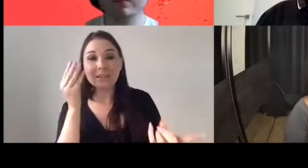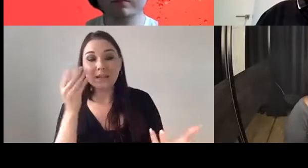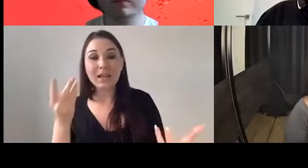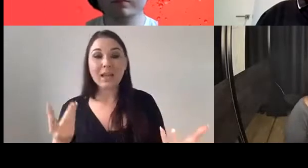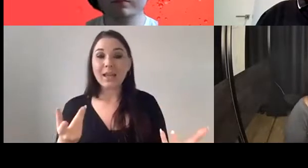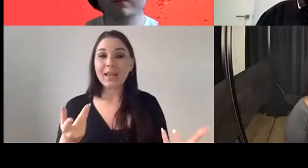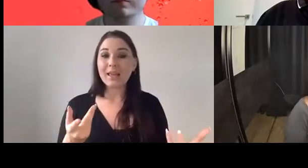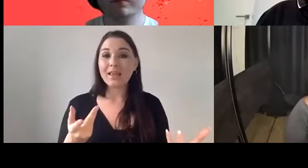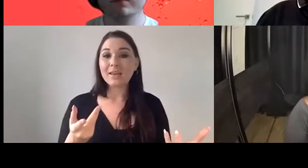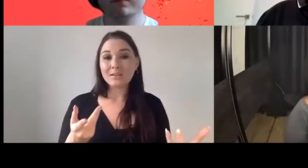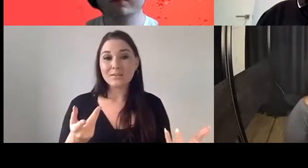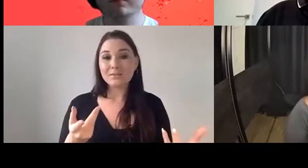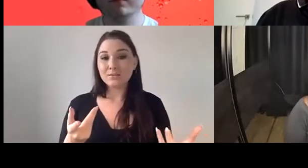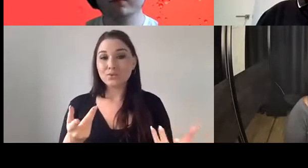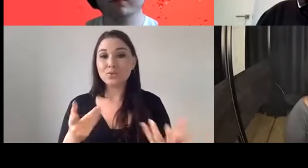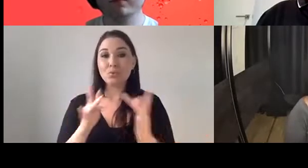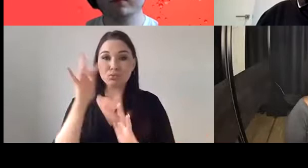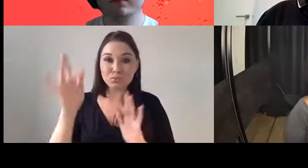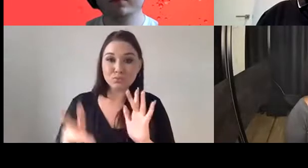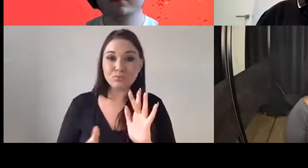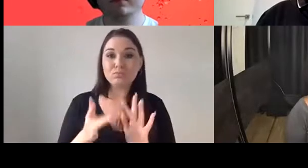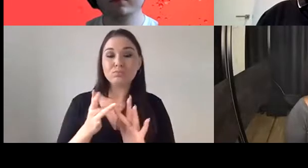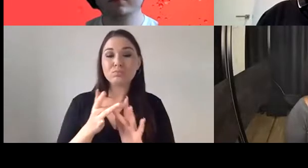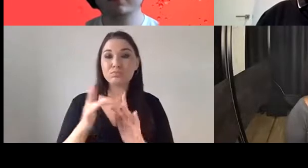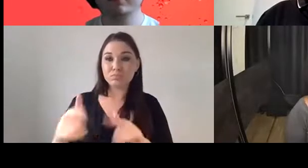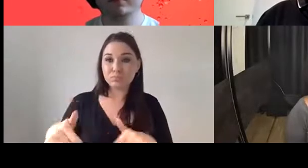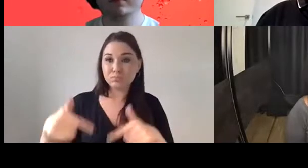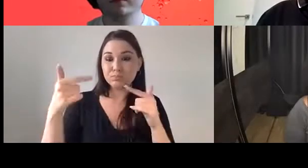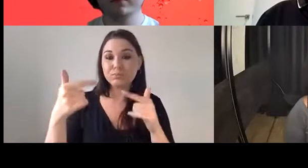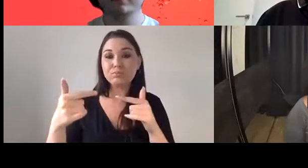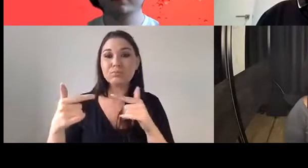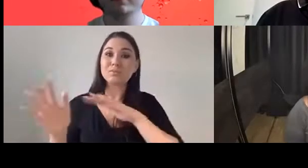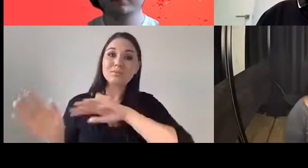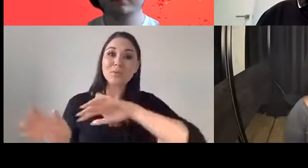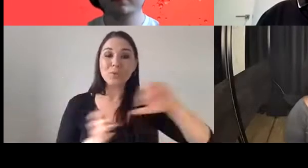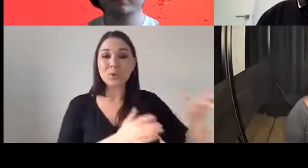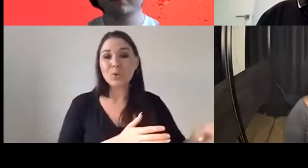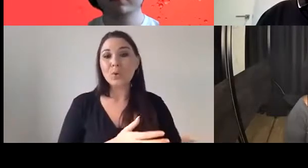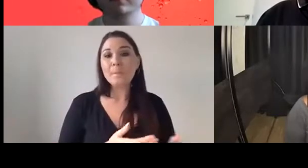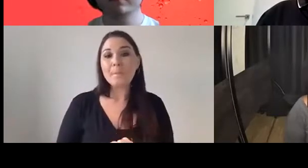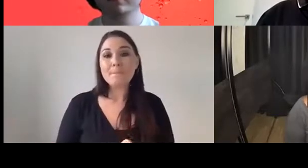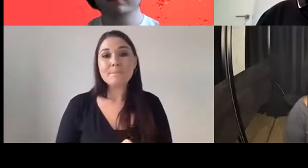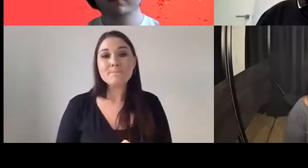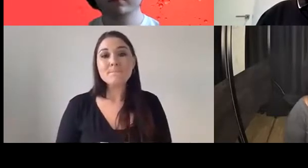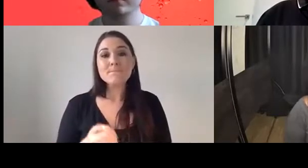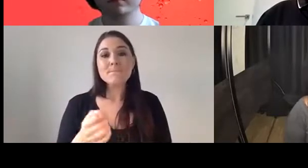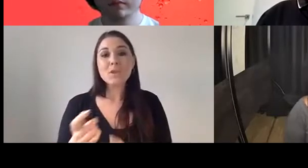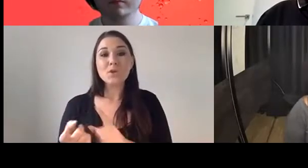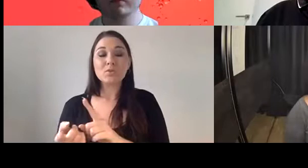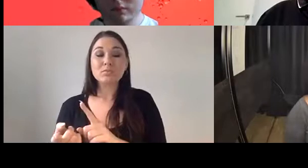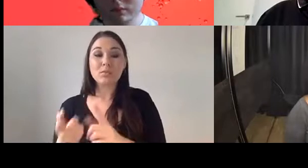strip away all the advantages that disabled people gain with the switch to remote